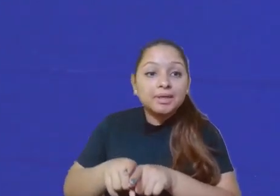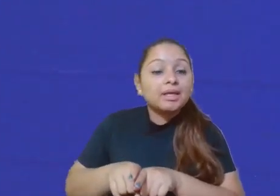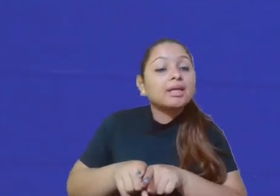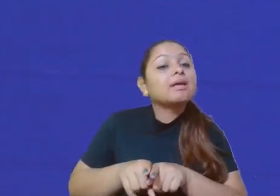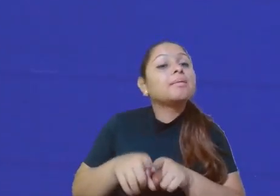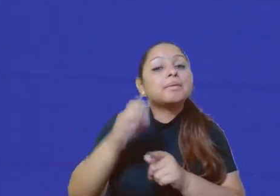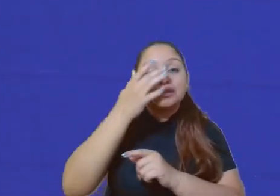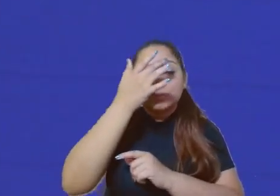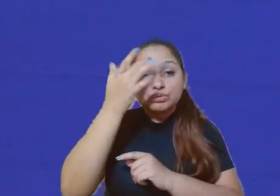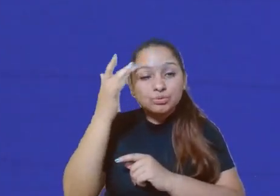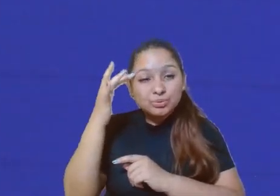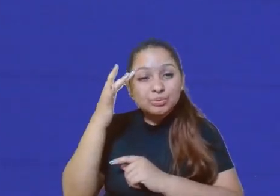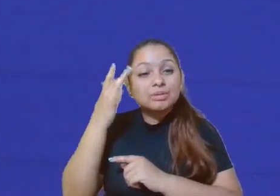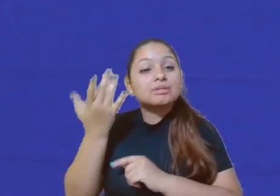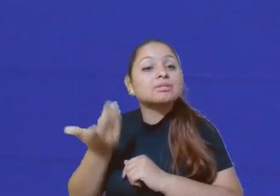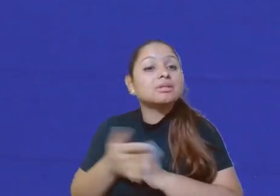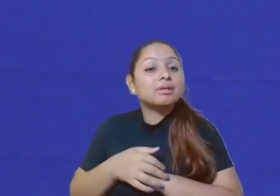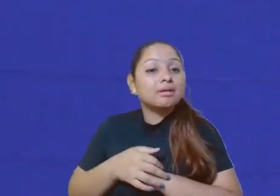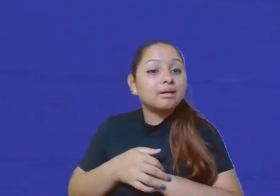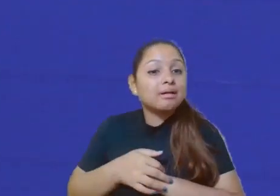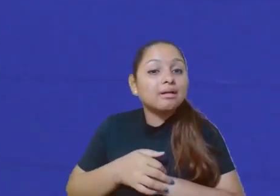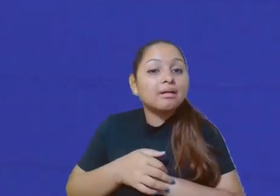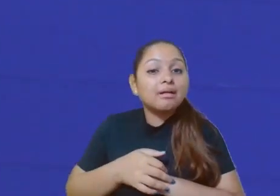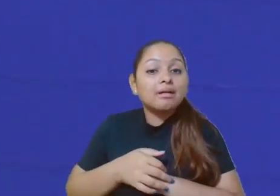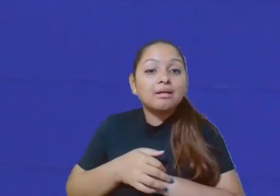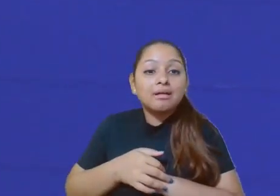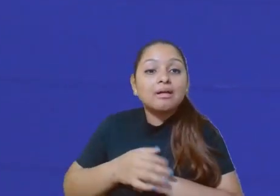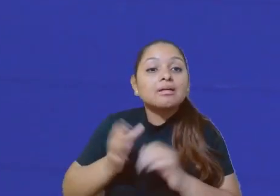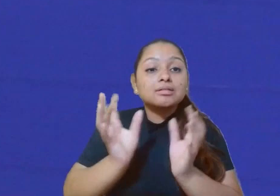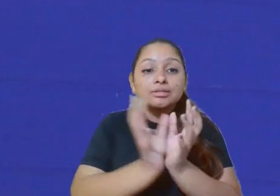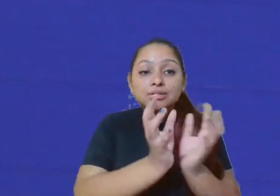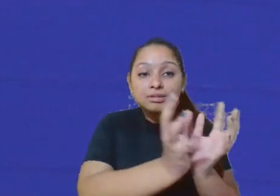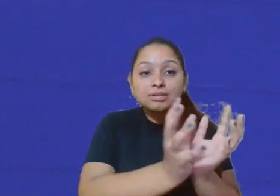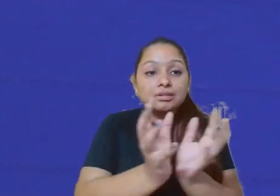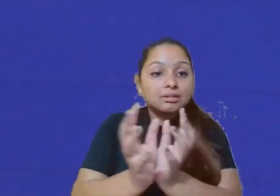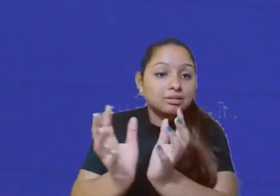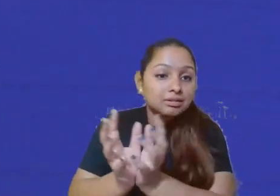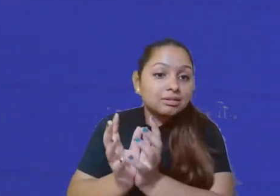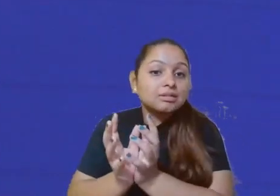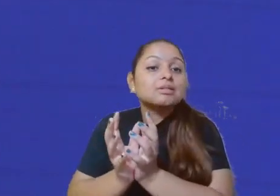and different research centers through the world.